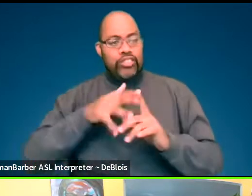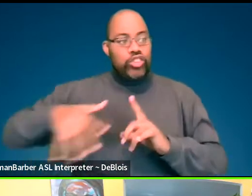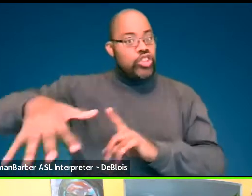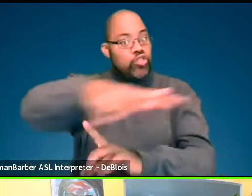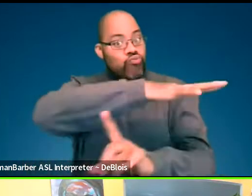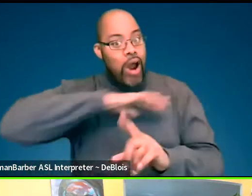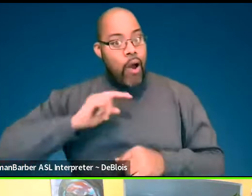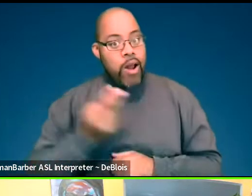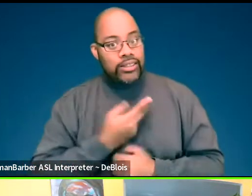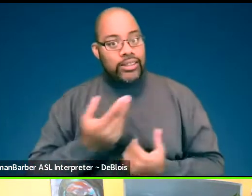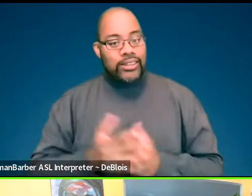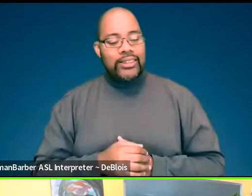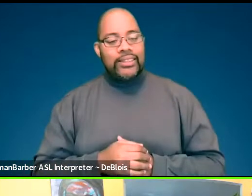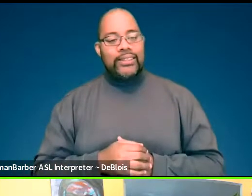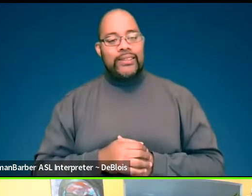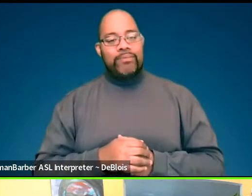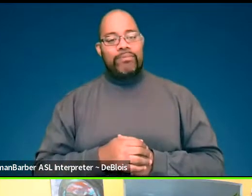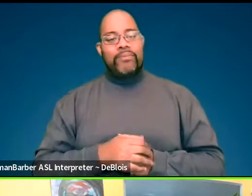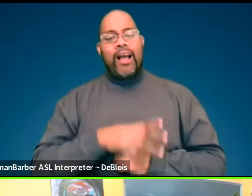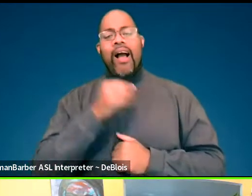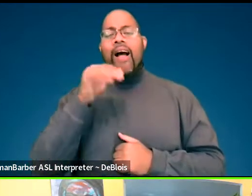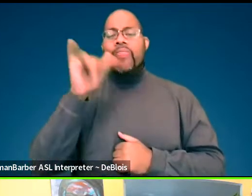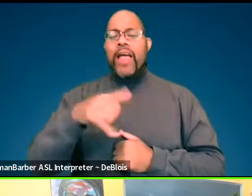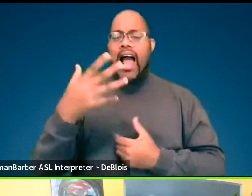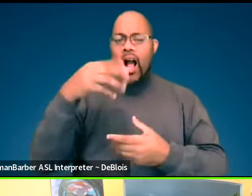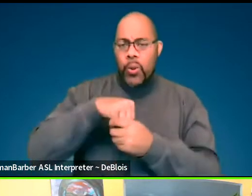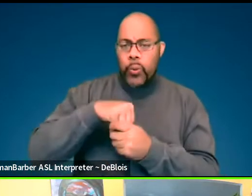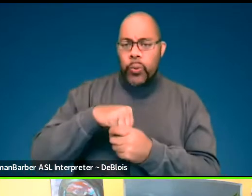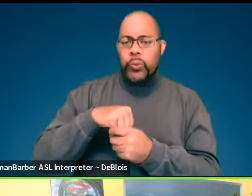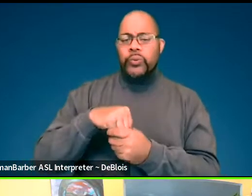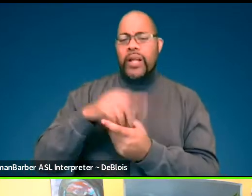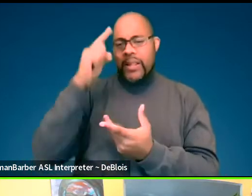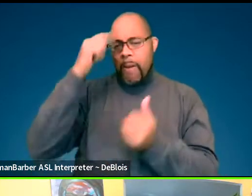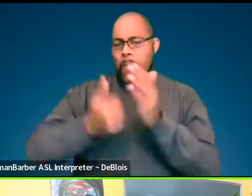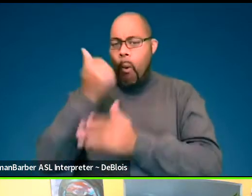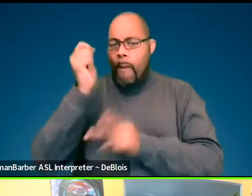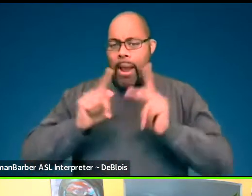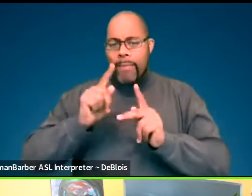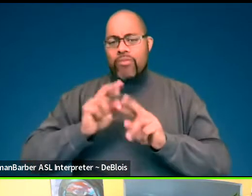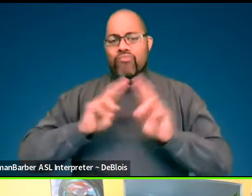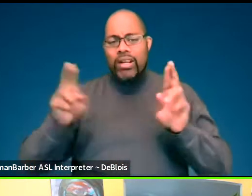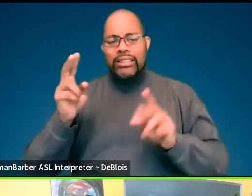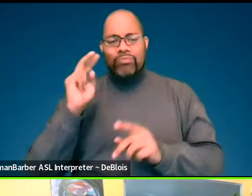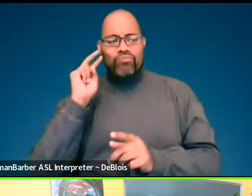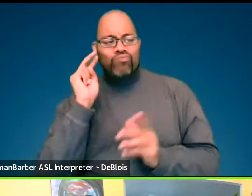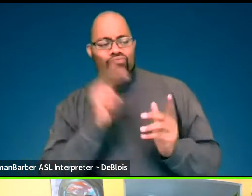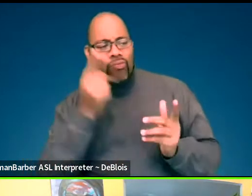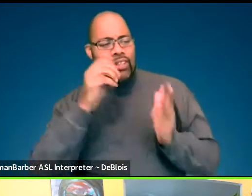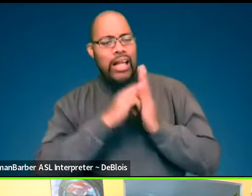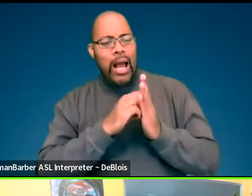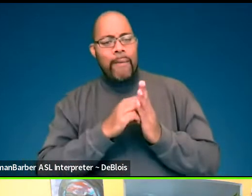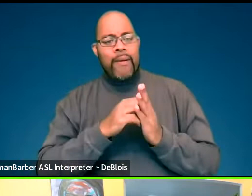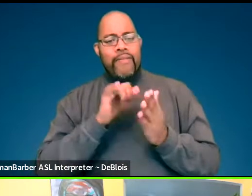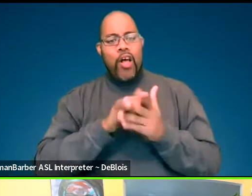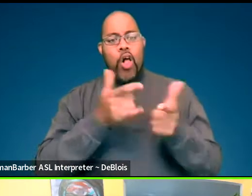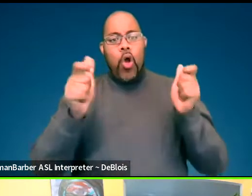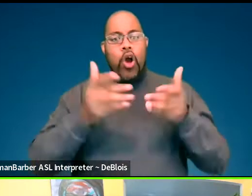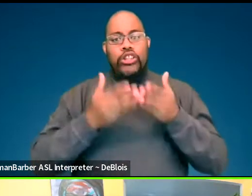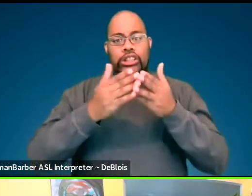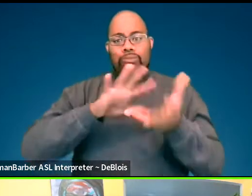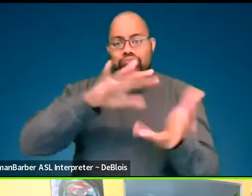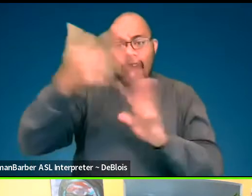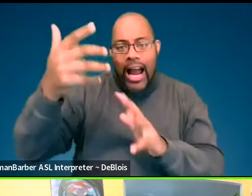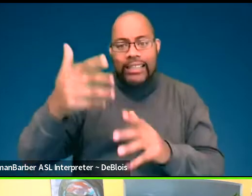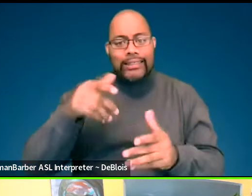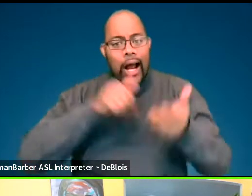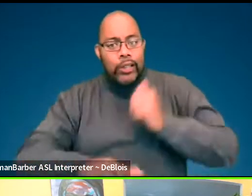us. And that includes, I think most people readily turn to, for instance, these large shipwrecks